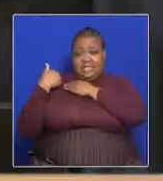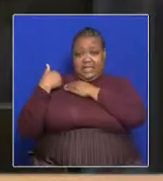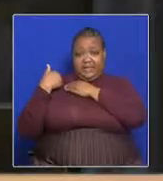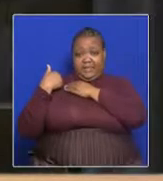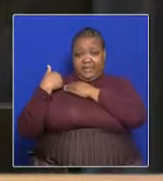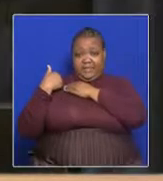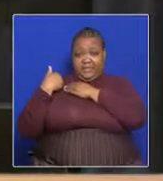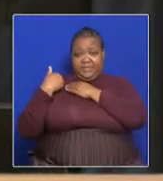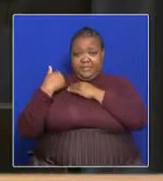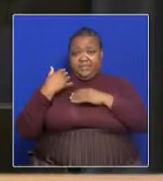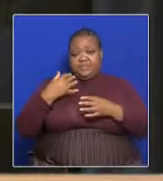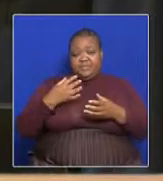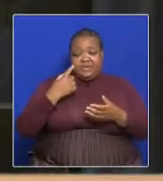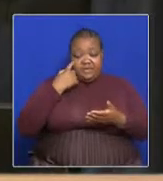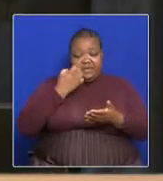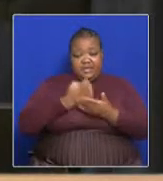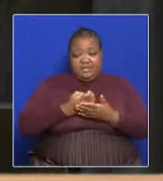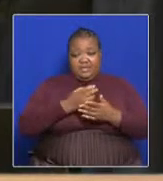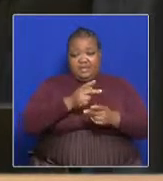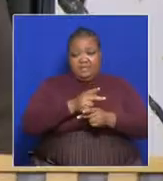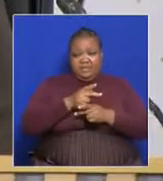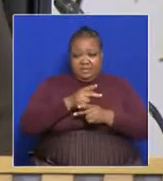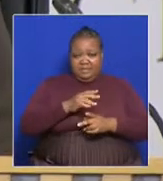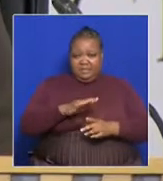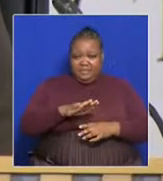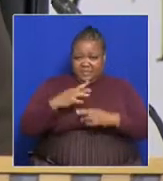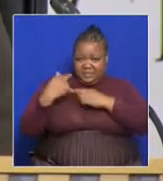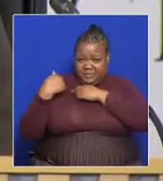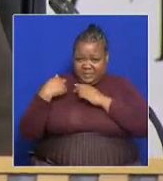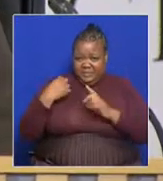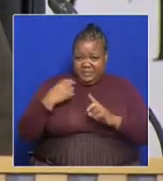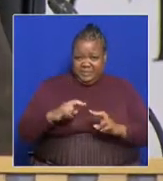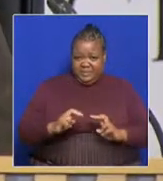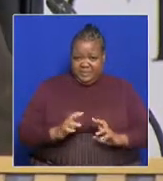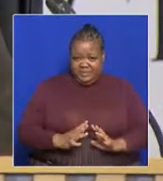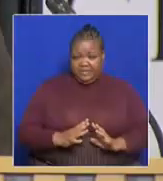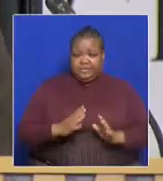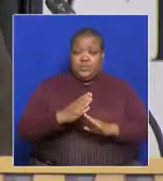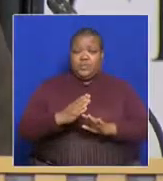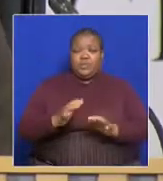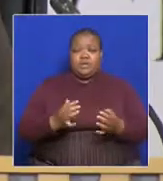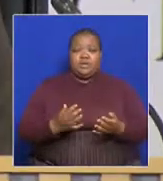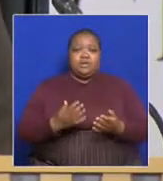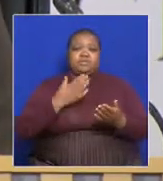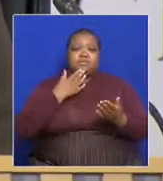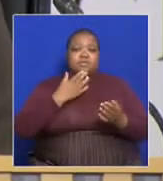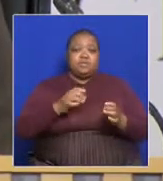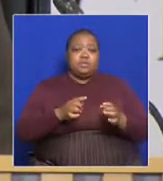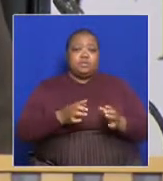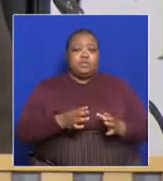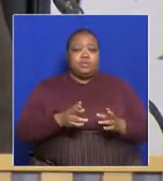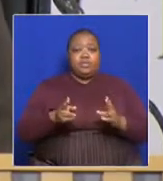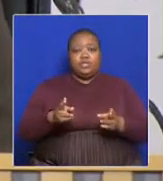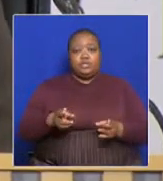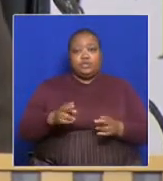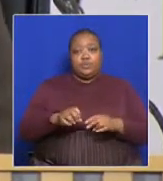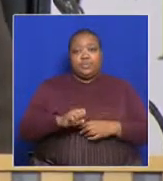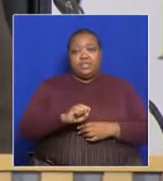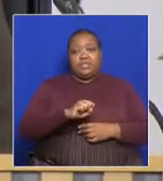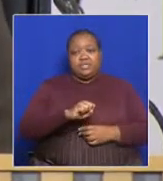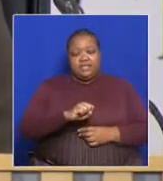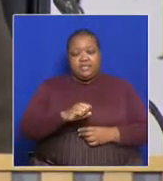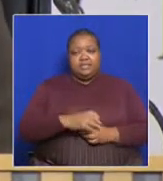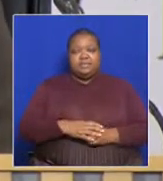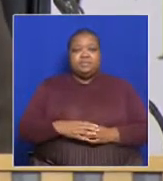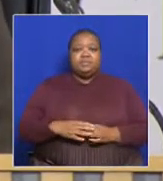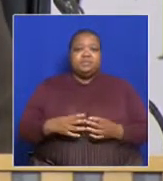exhibits? How does it work? Thank you, Commissioner. In the normal course of things, yes. Meaning if I had seized exhibits, done a